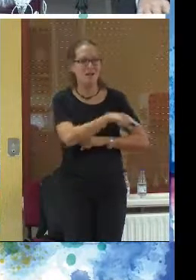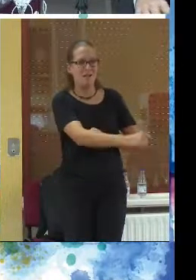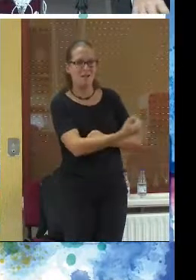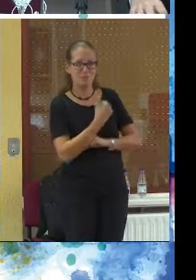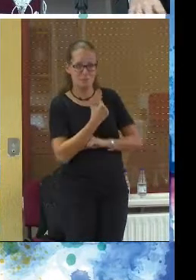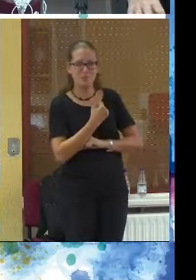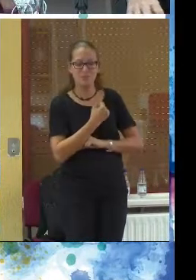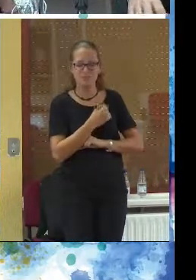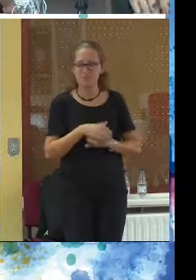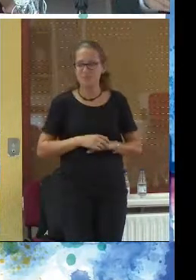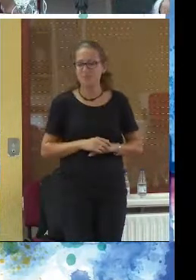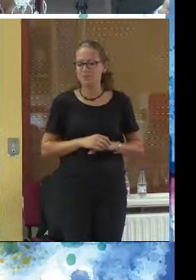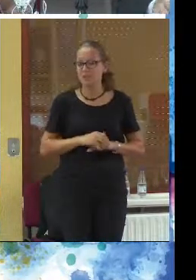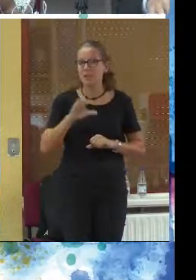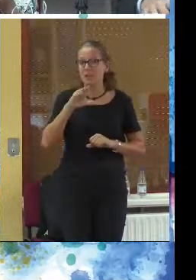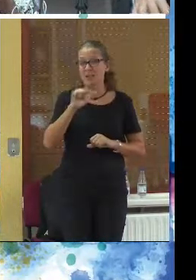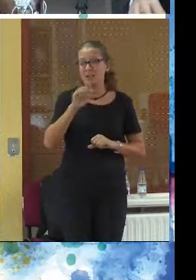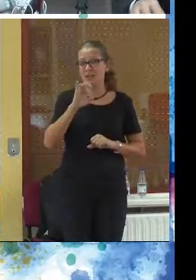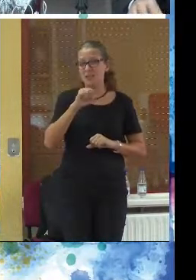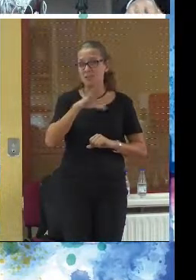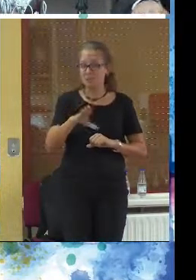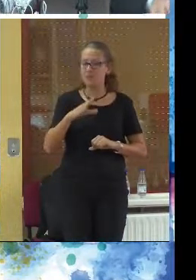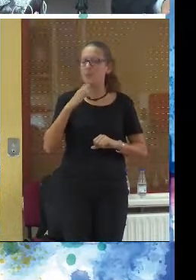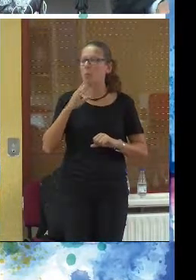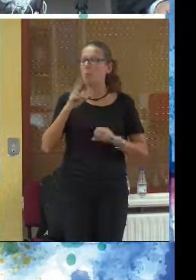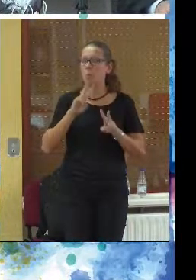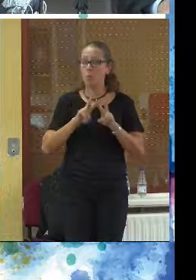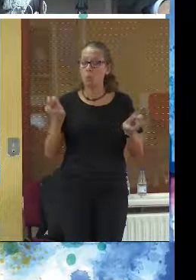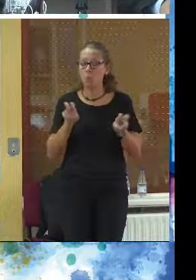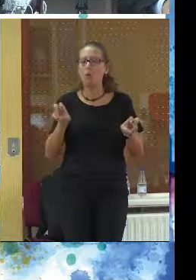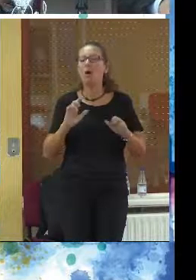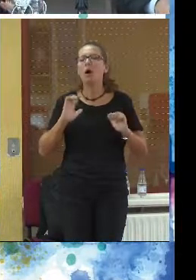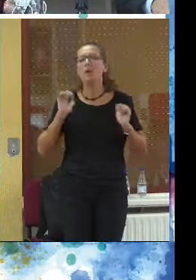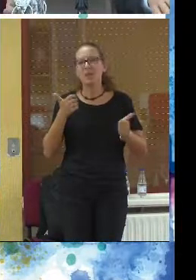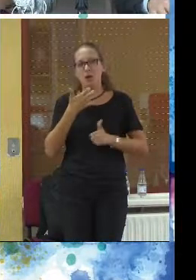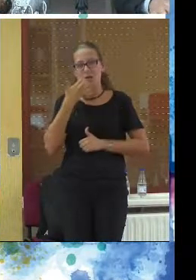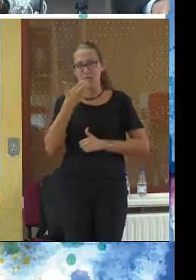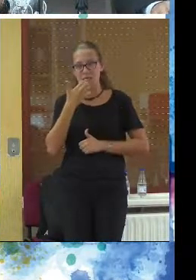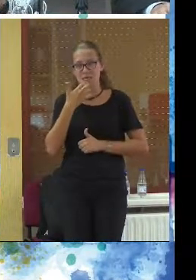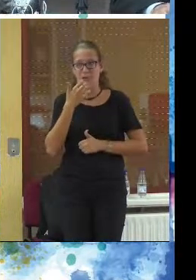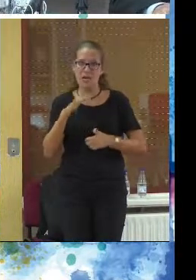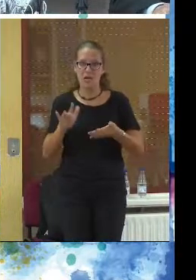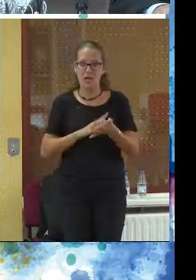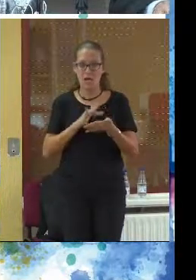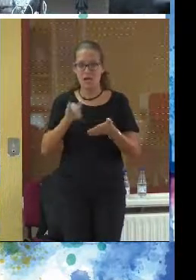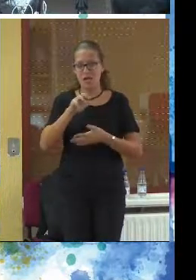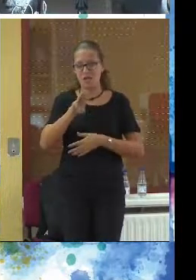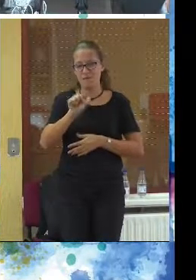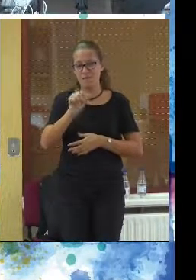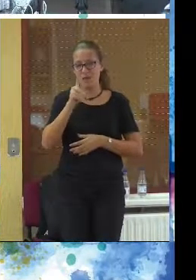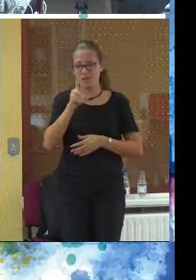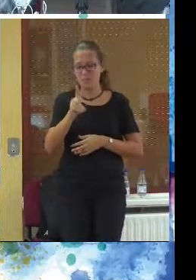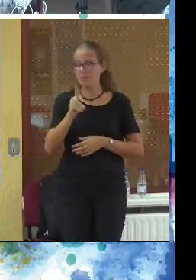and to double check their tasks. This is accessible on iPads, on an Apple environment,